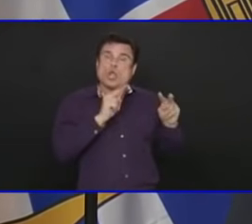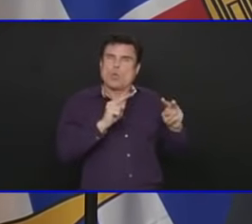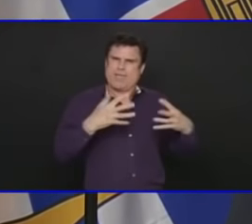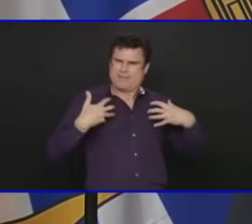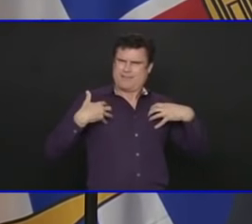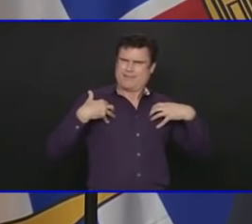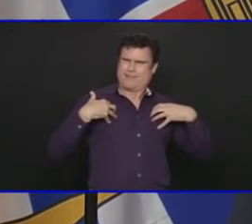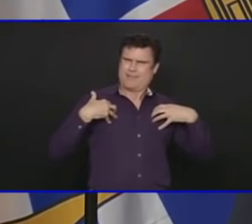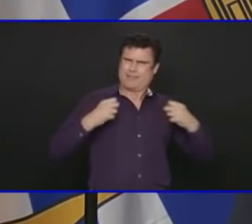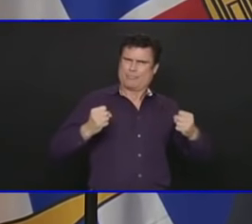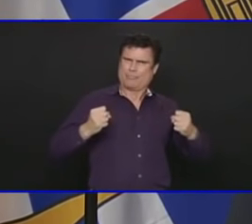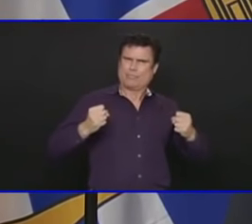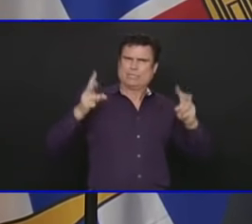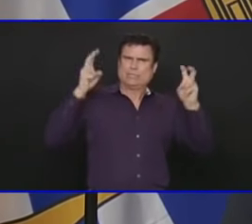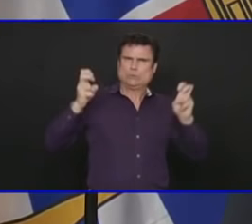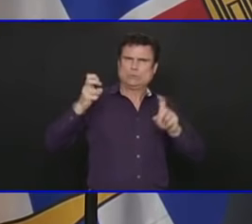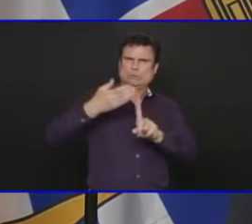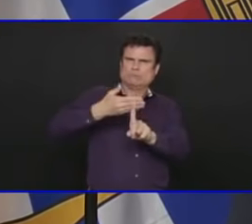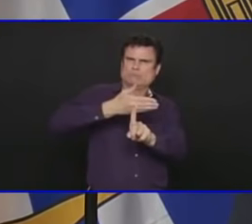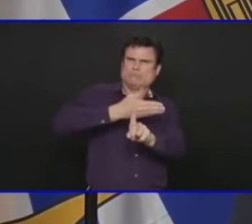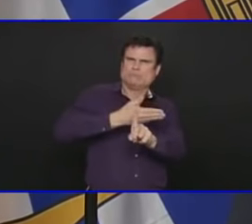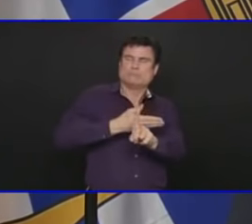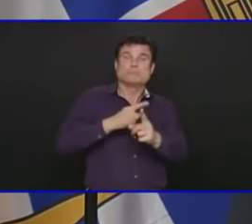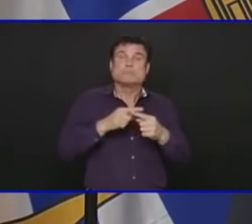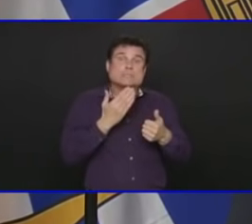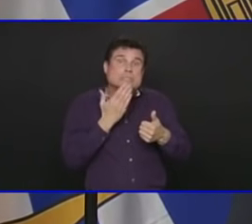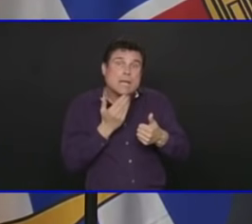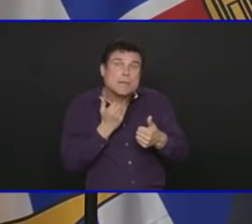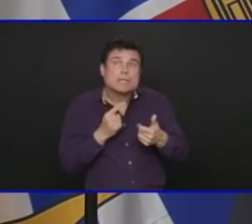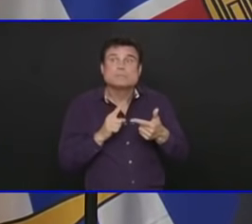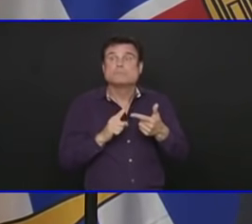cancer, particularly immunosuppressed, people who are